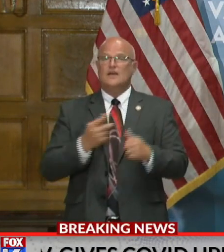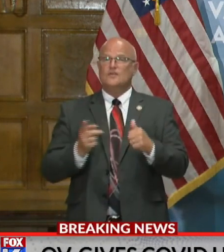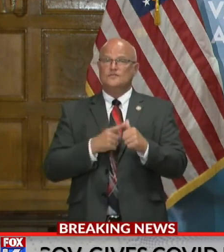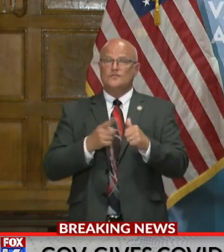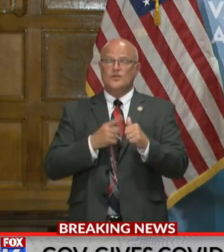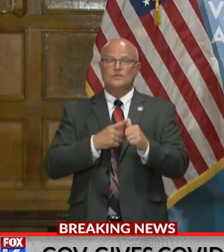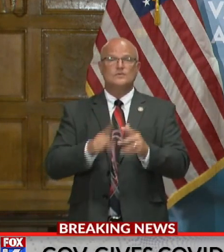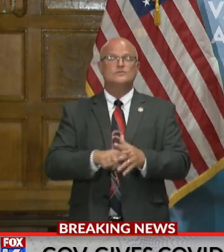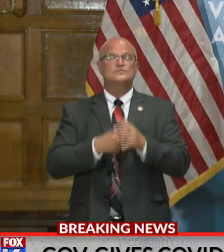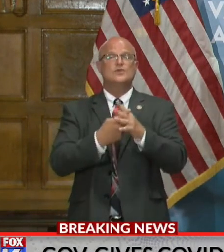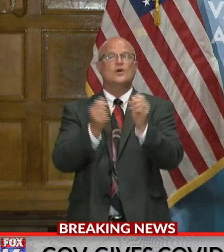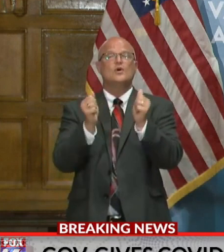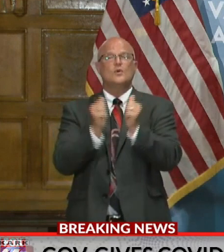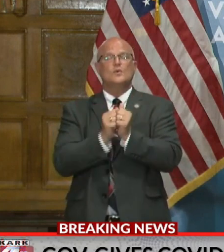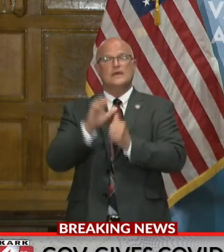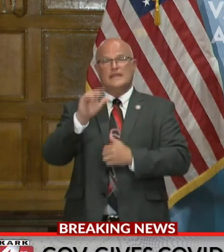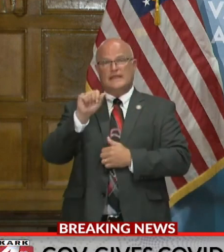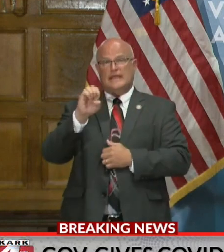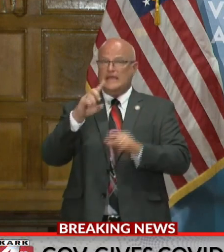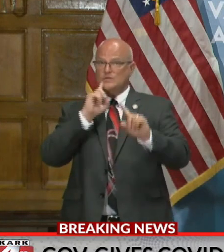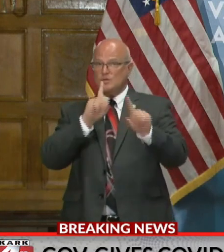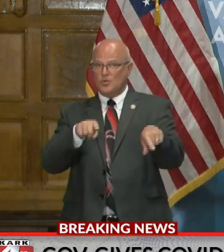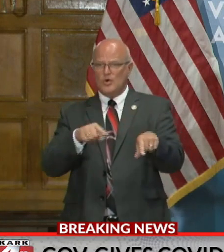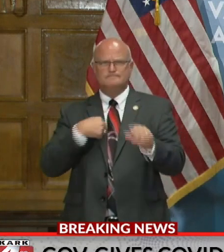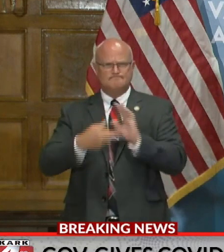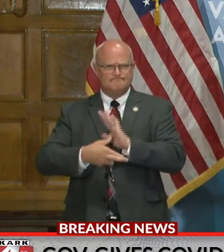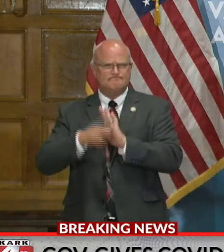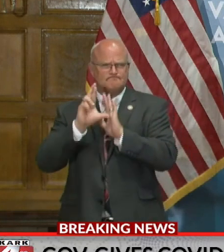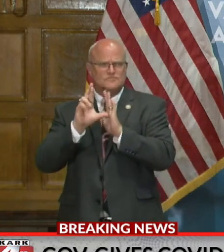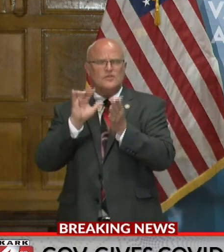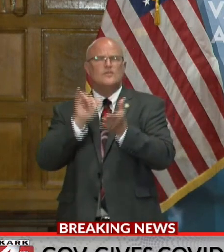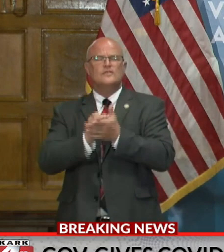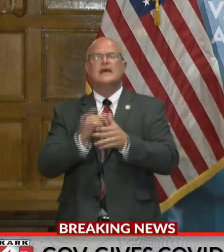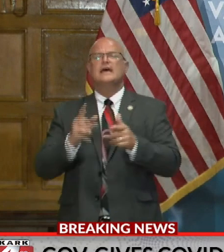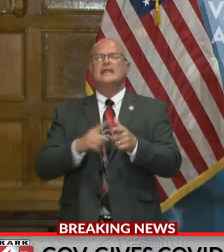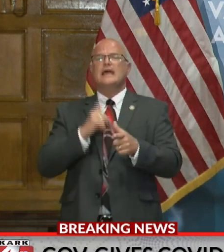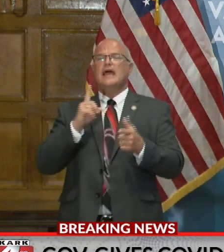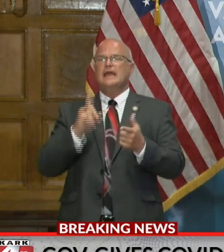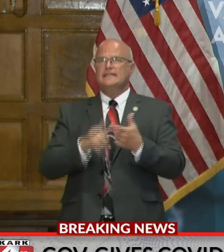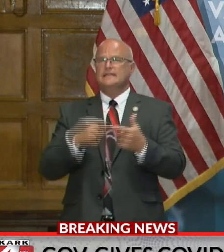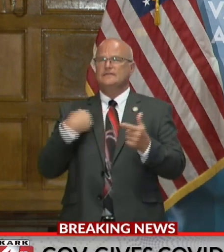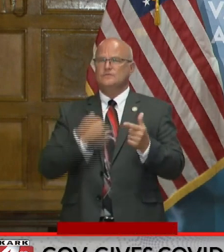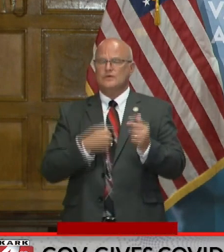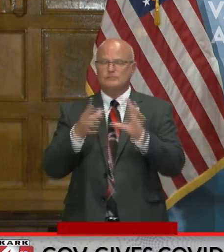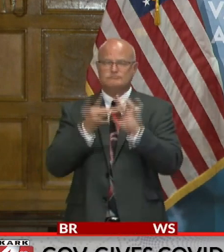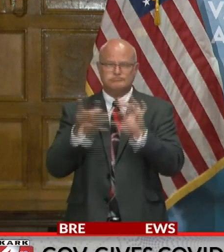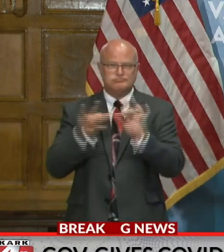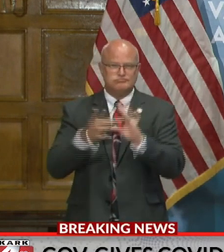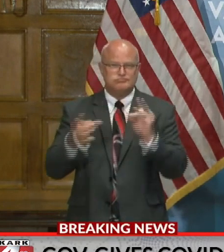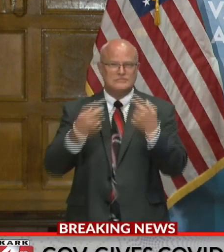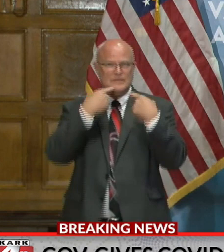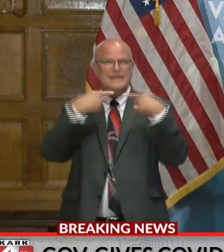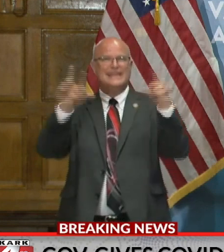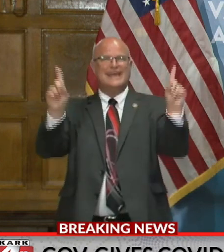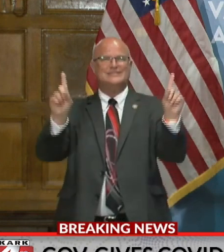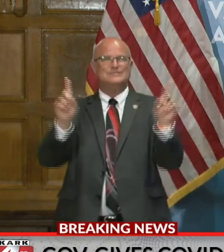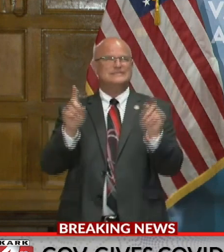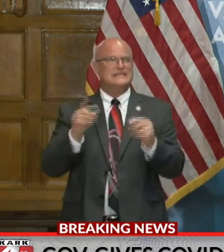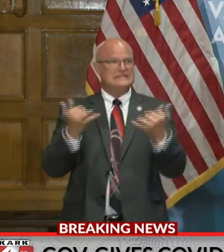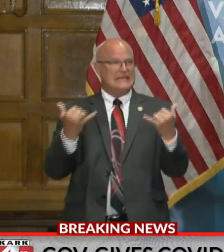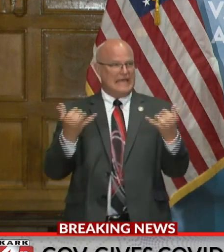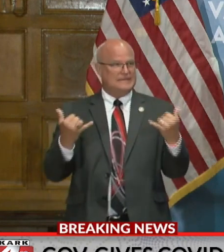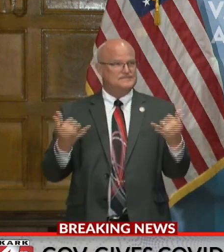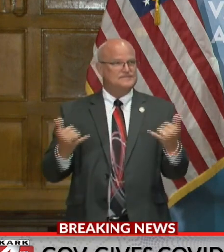first start with the case report I want to review, and then we will go through a couple of announcements and